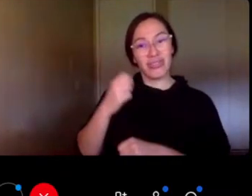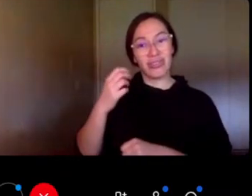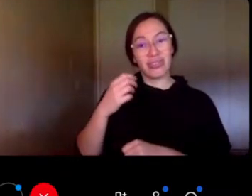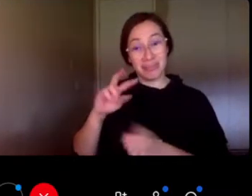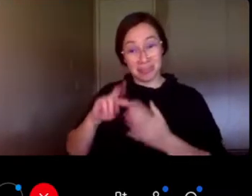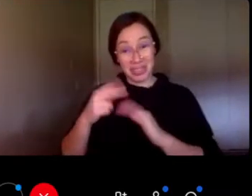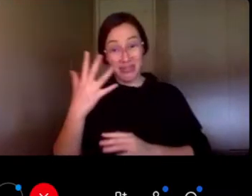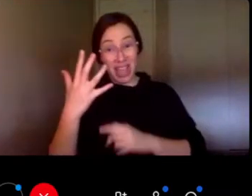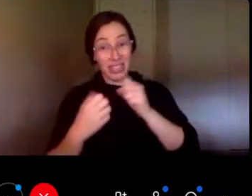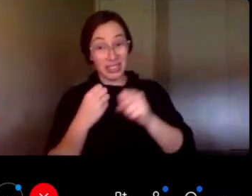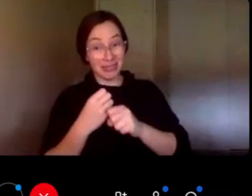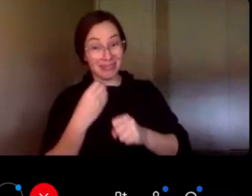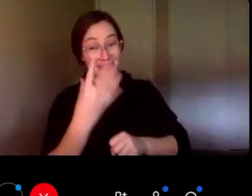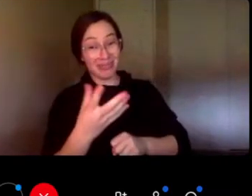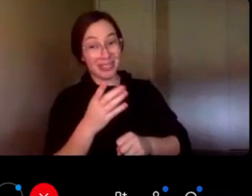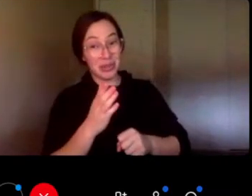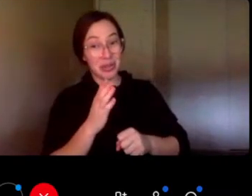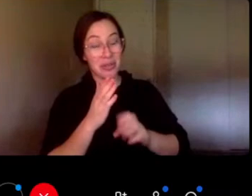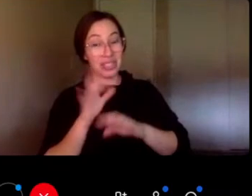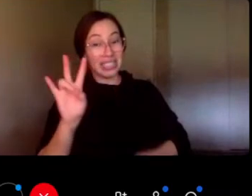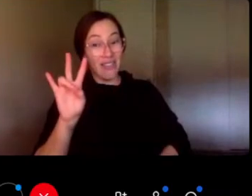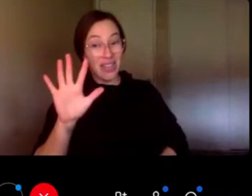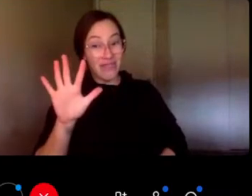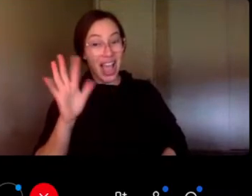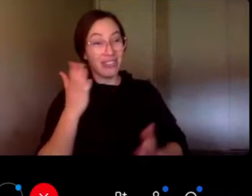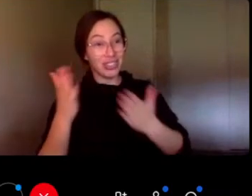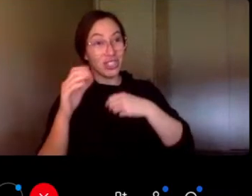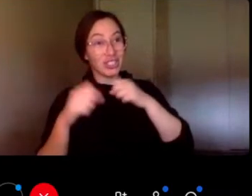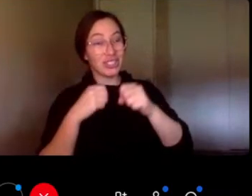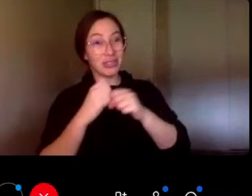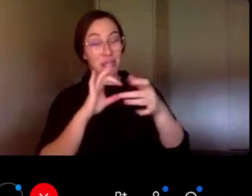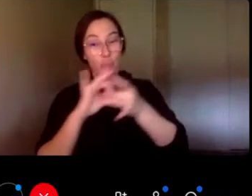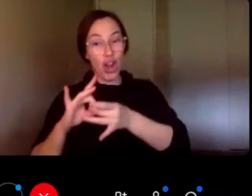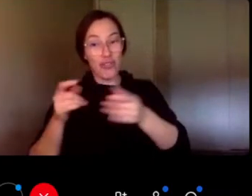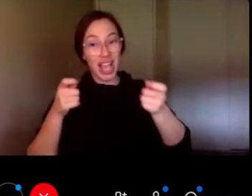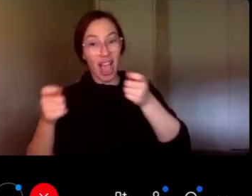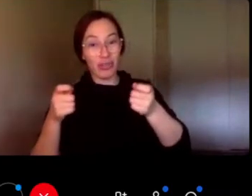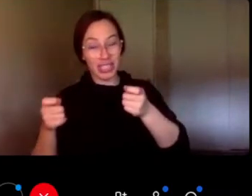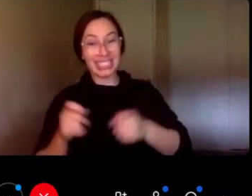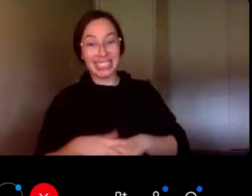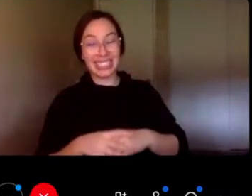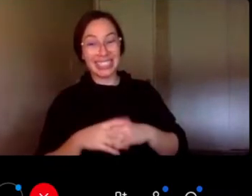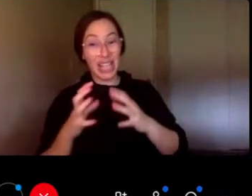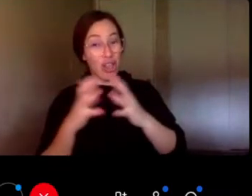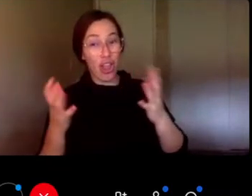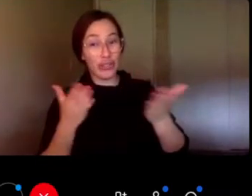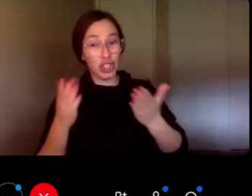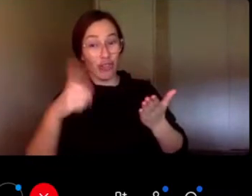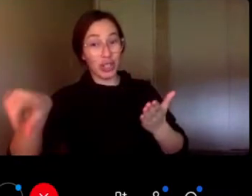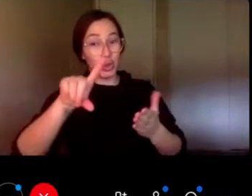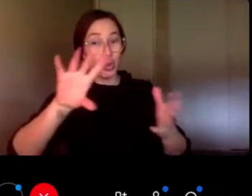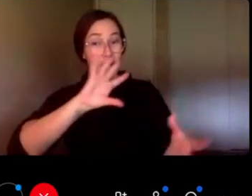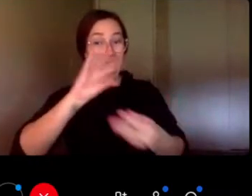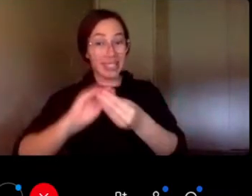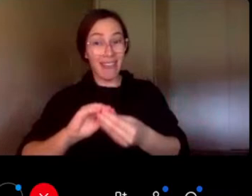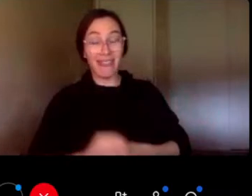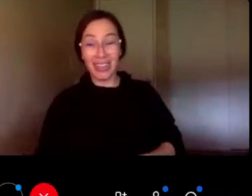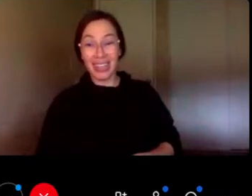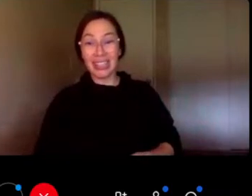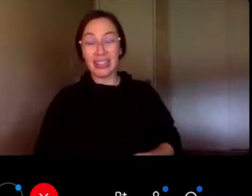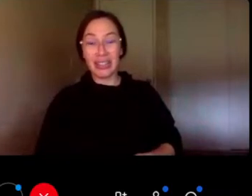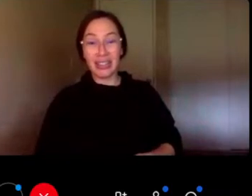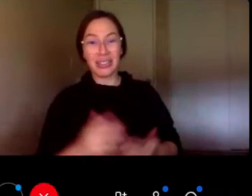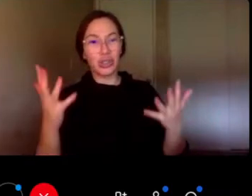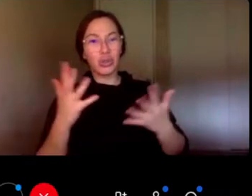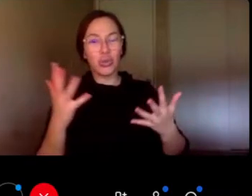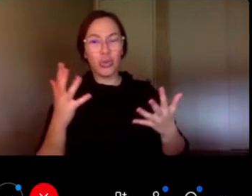brings you up over 75 years of service. Now you didn't even count Frank. It's part of the governance team at his end. It's a lot of service you guys have. So what drew me to